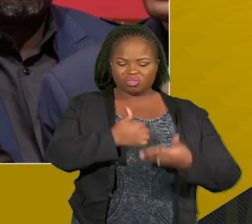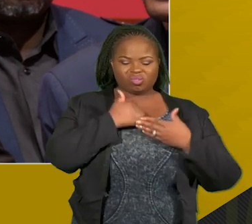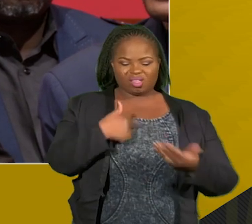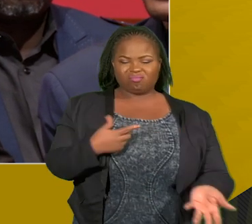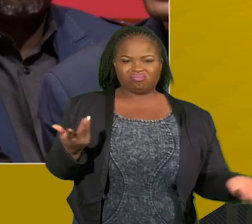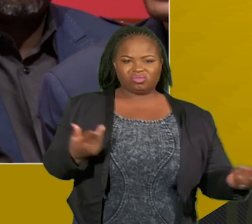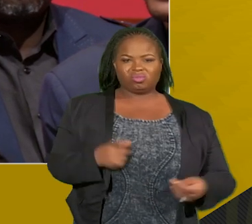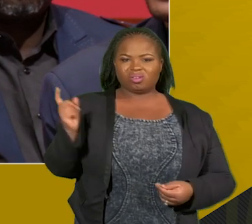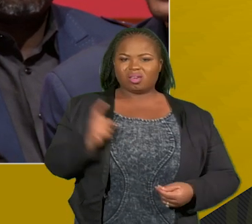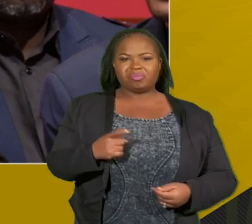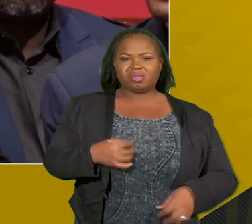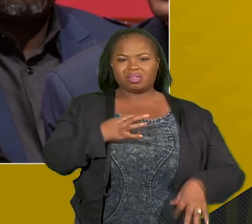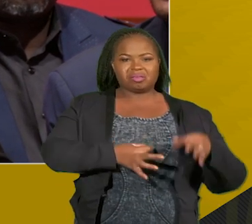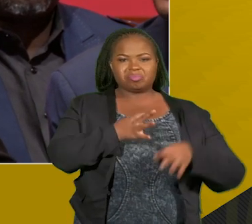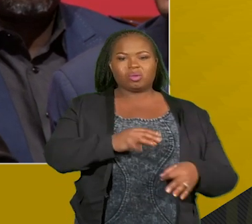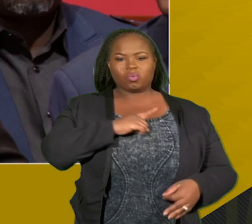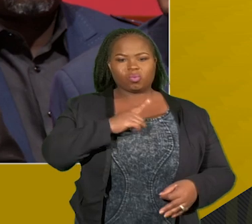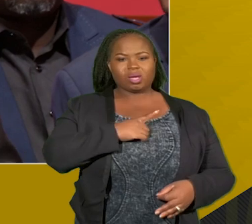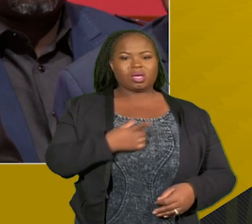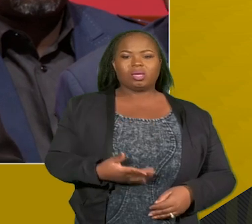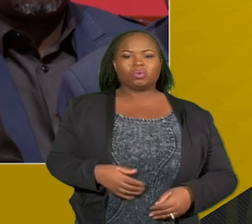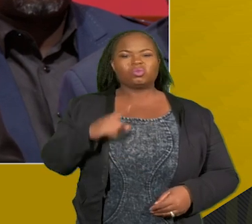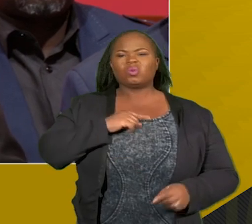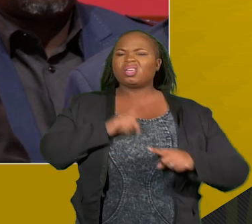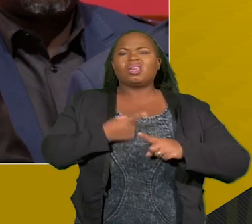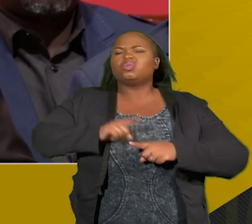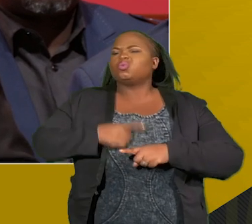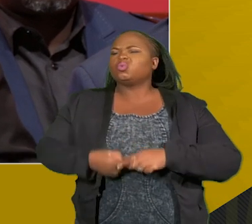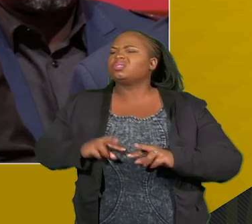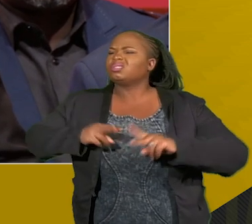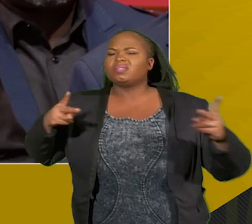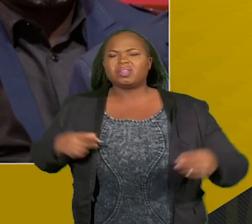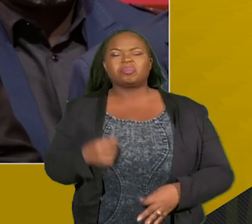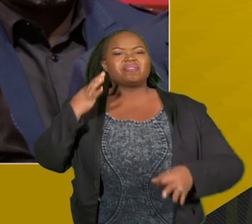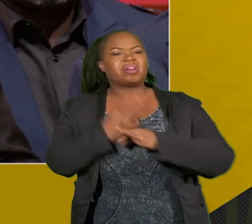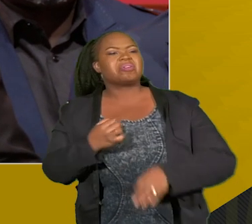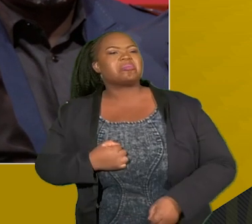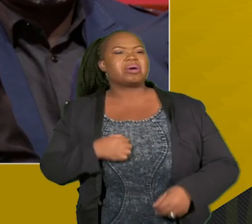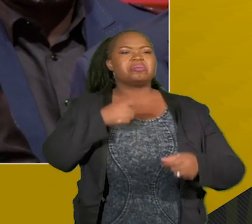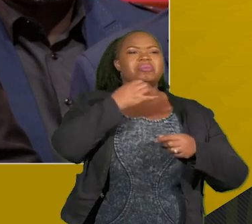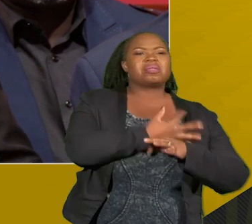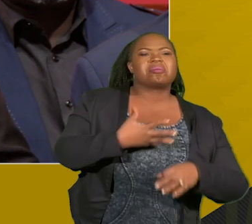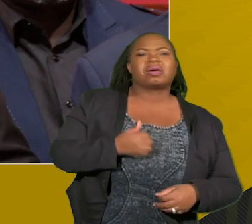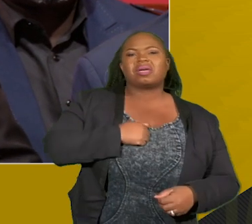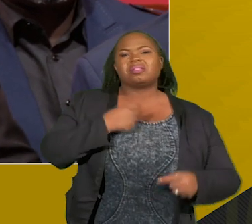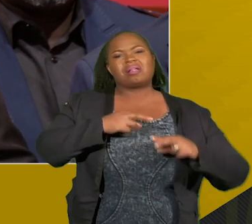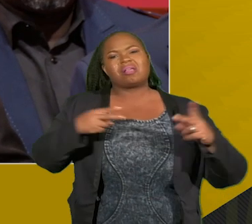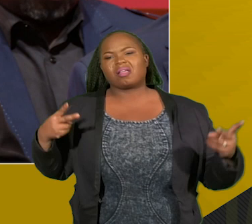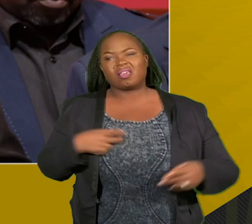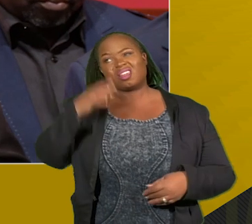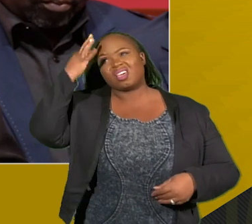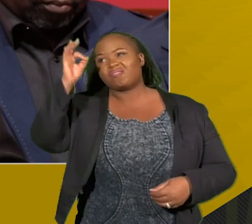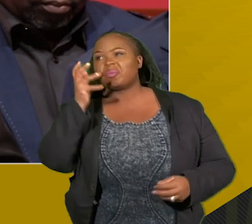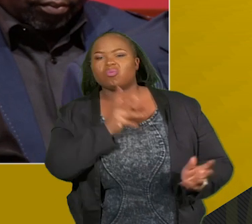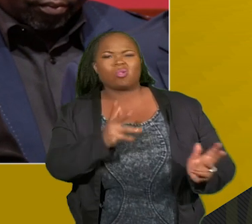and try to justify what made me happy. We'll all come with excuses. Mm. My father this, my mother this, and everything. Mm. The